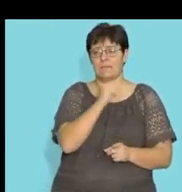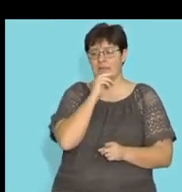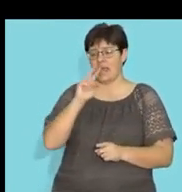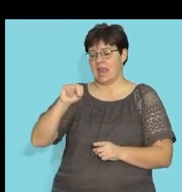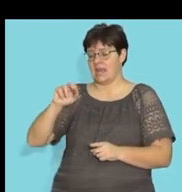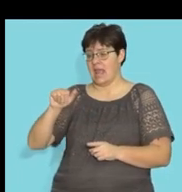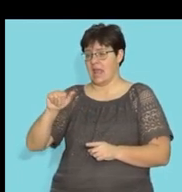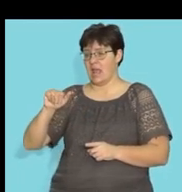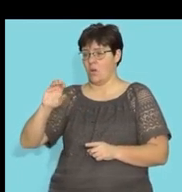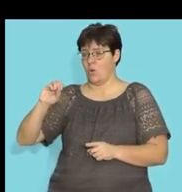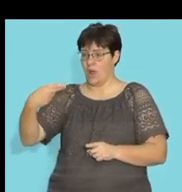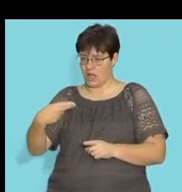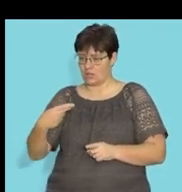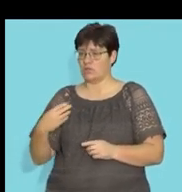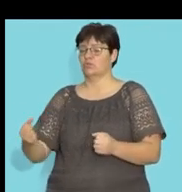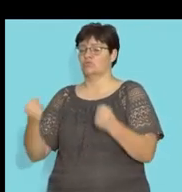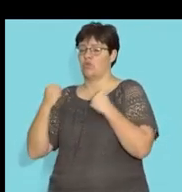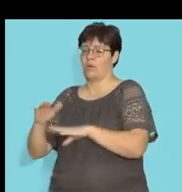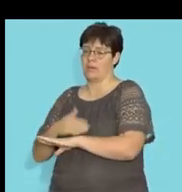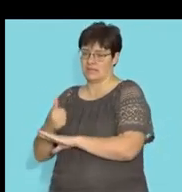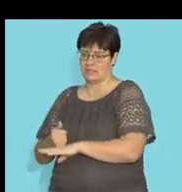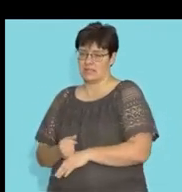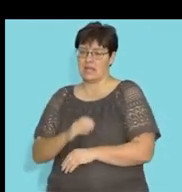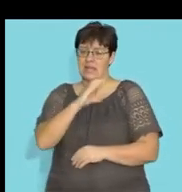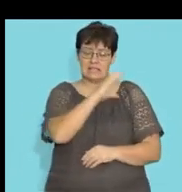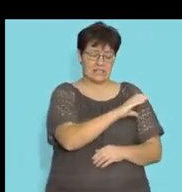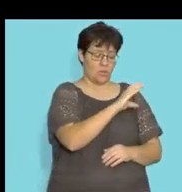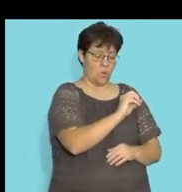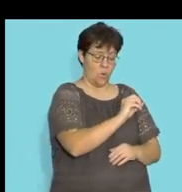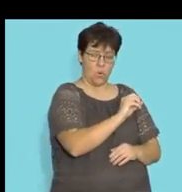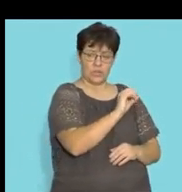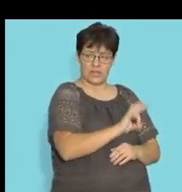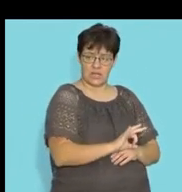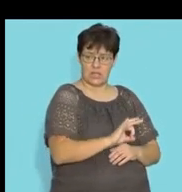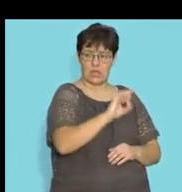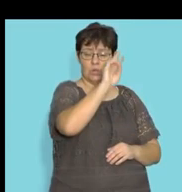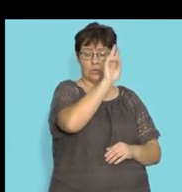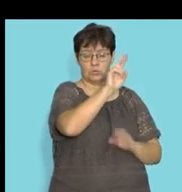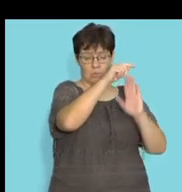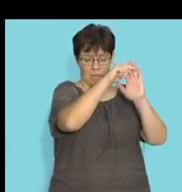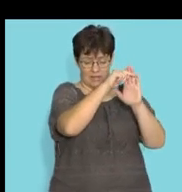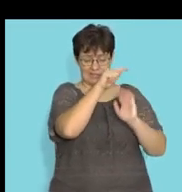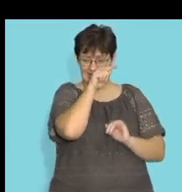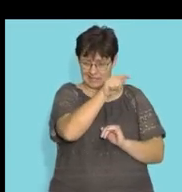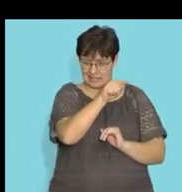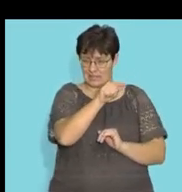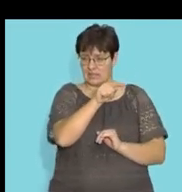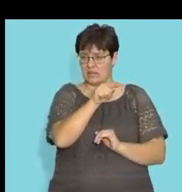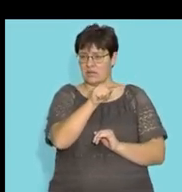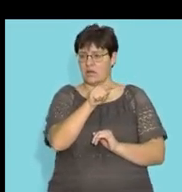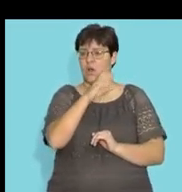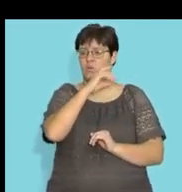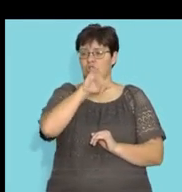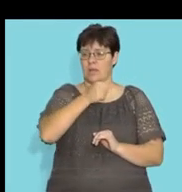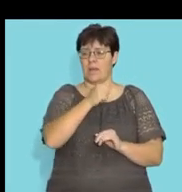carbonate ions is the conjugate base of the weak acid, meaning that the carbonate ions is